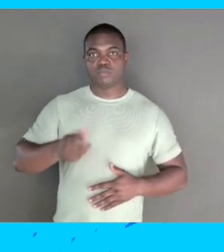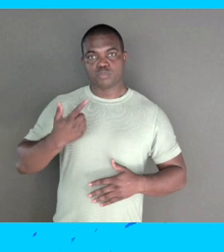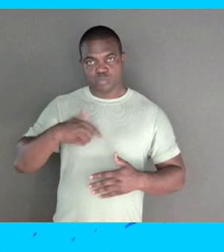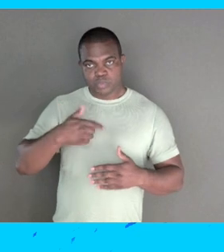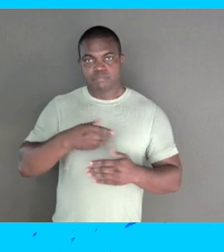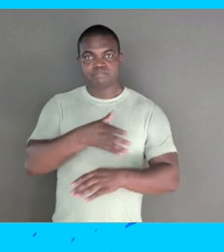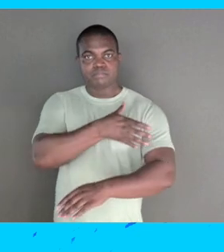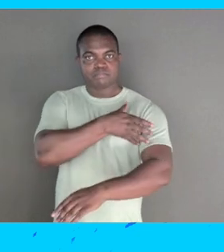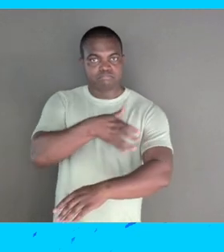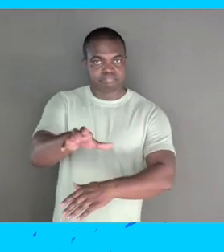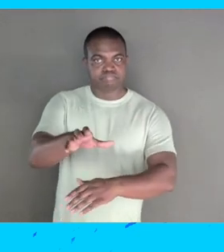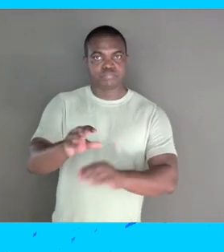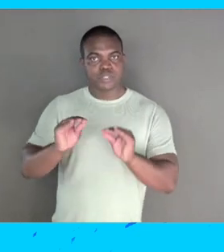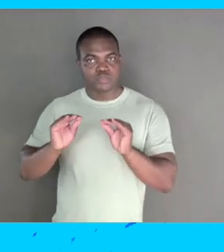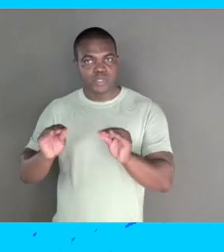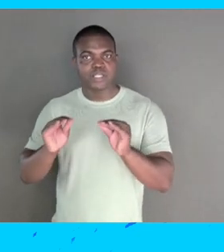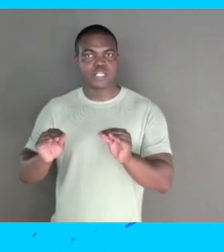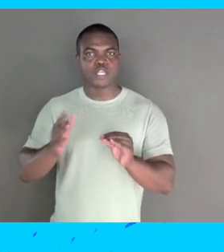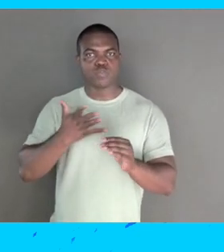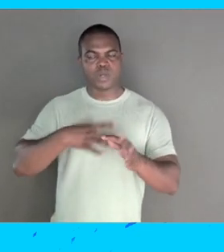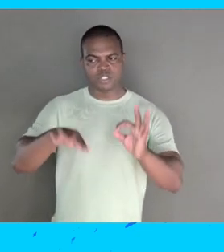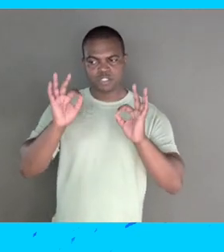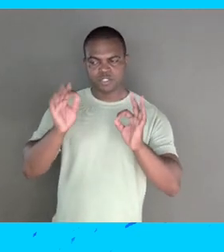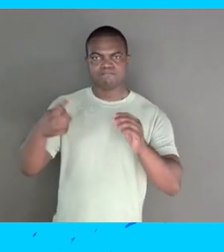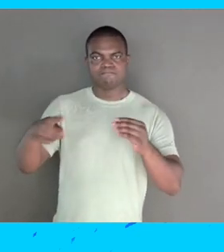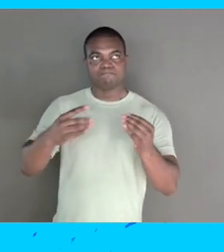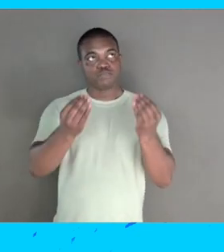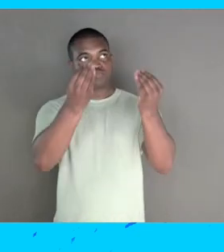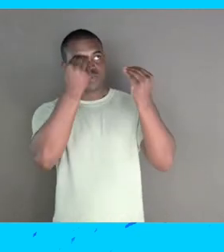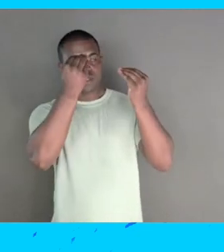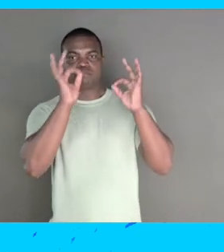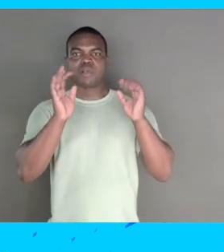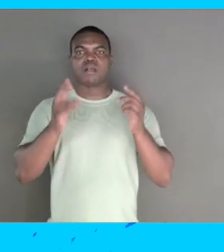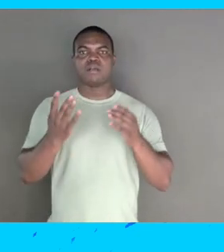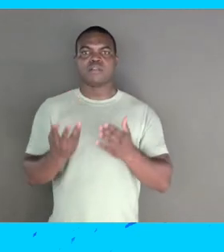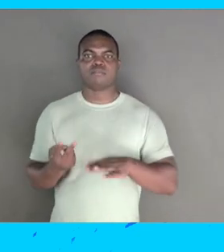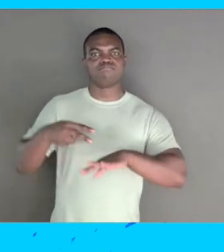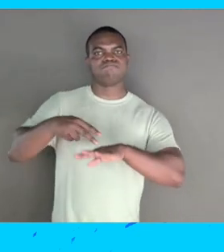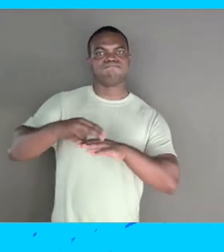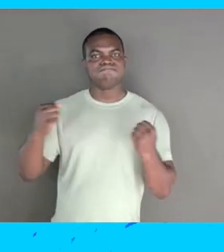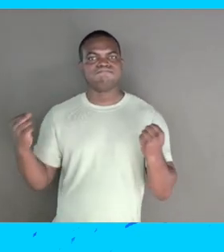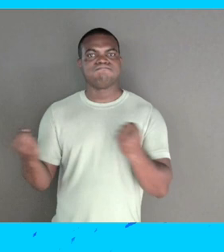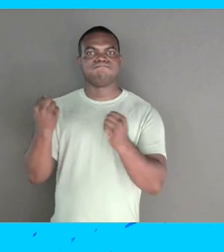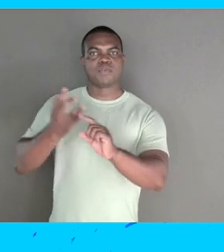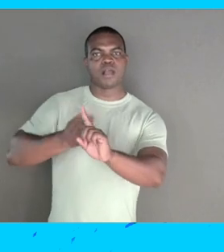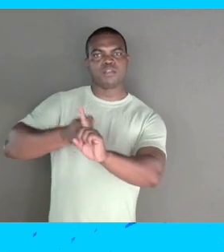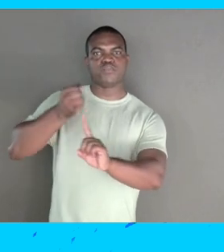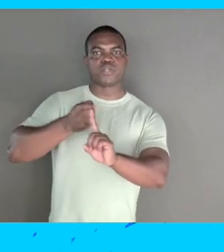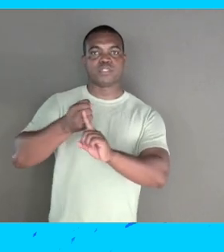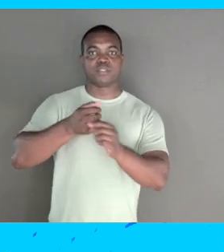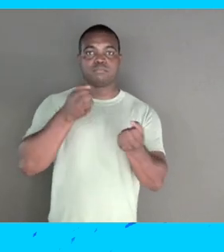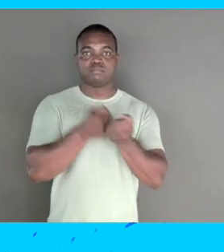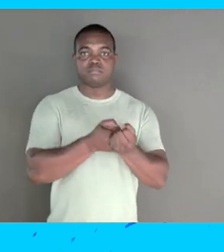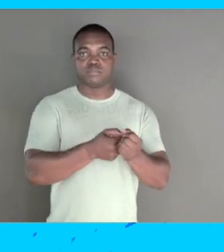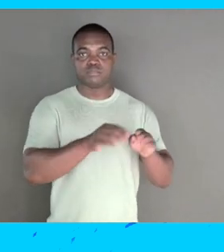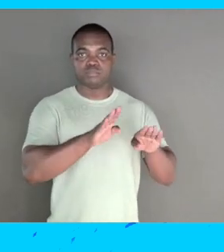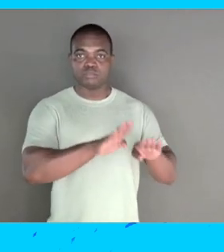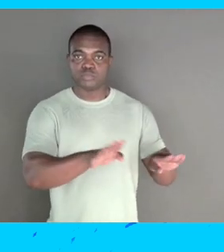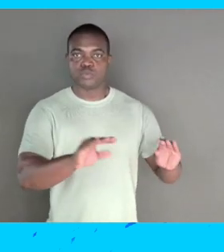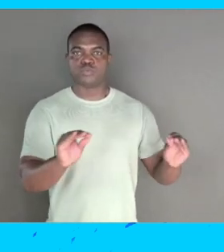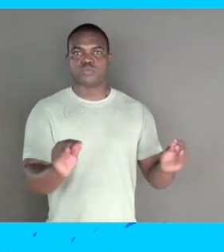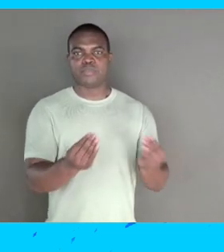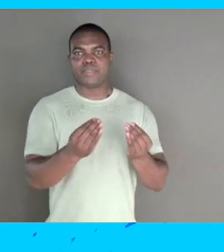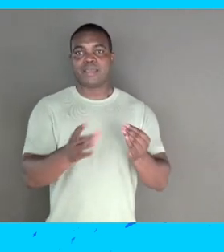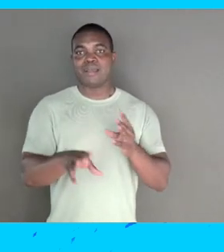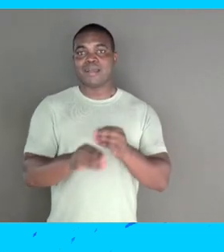advocates of adolescents and youth and young people's sexual and reproductive health and rights, including family planning.